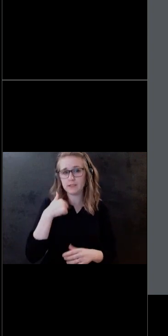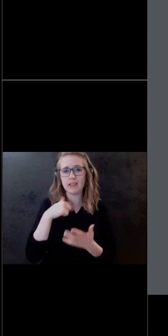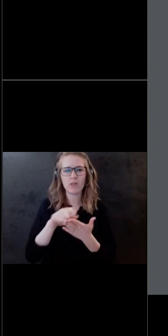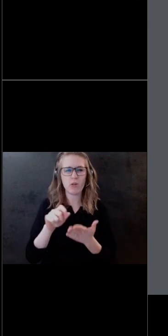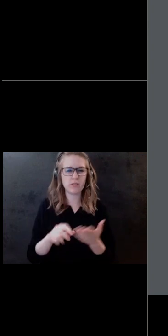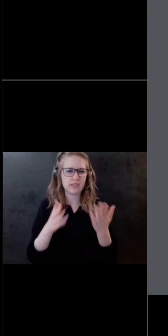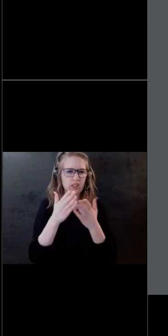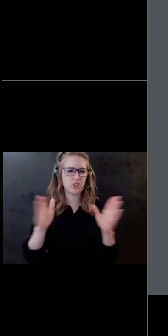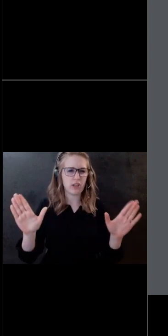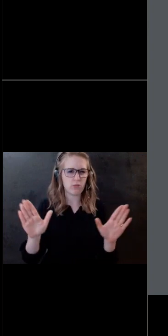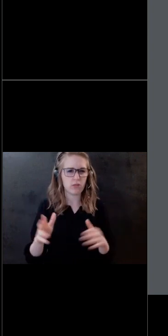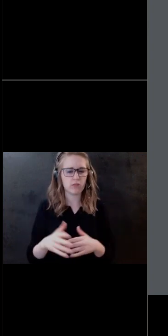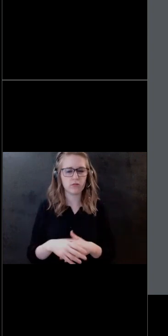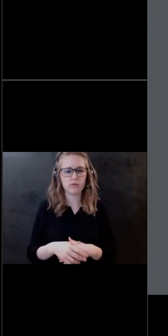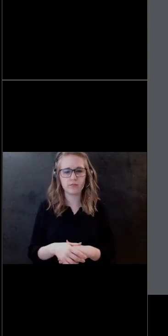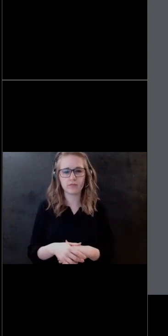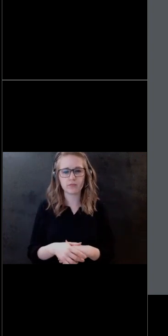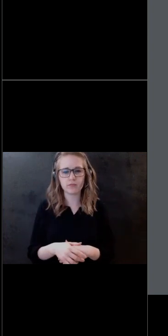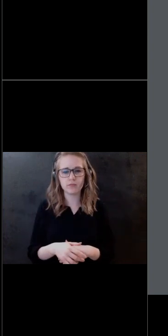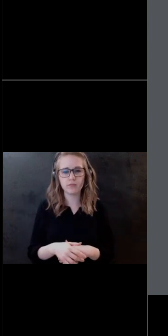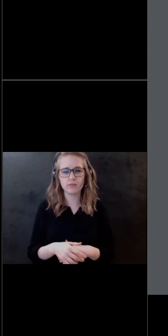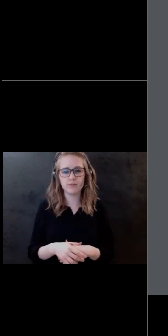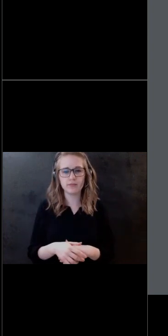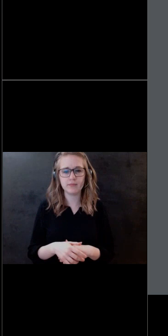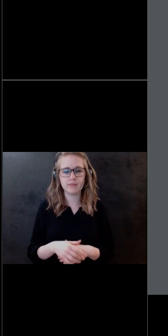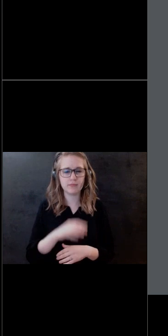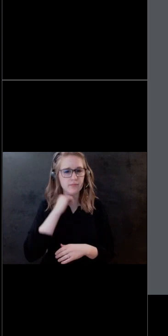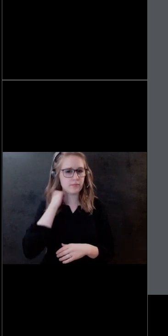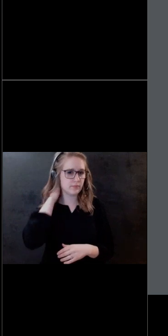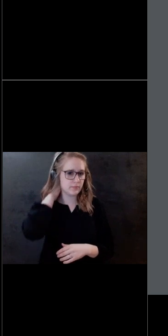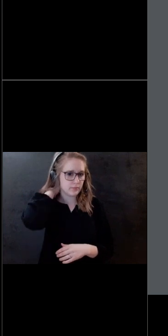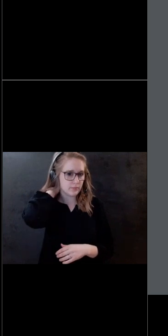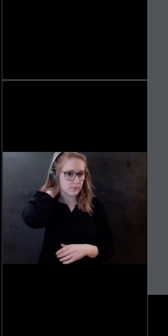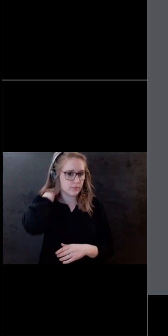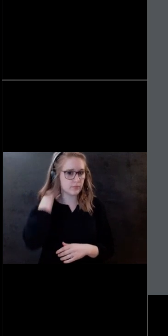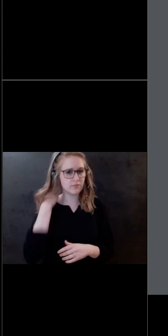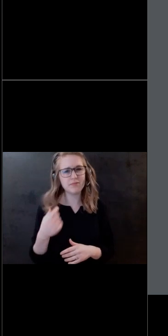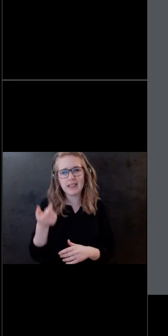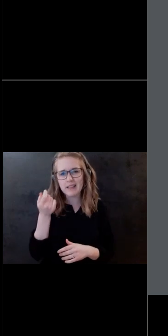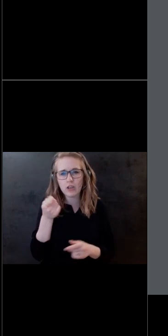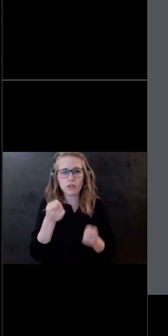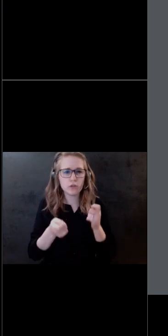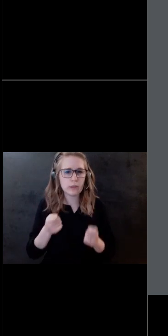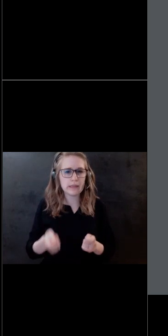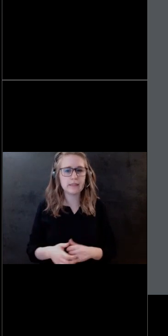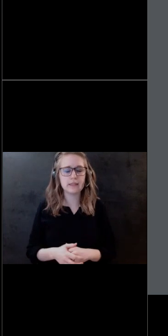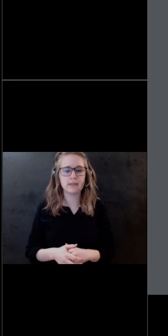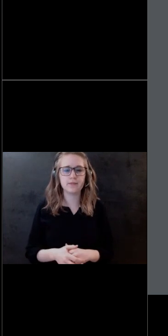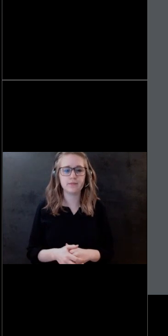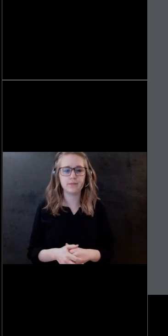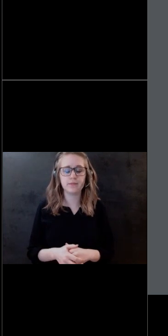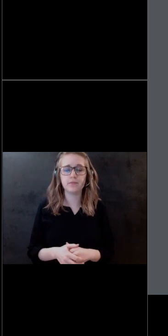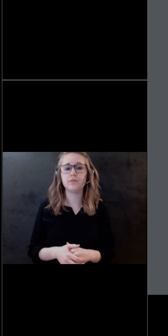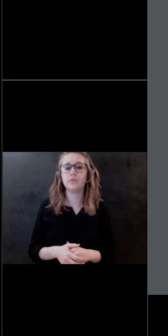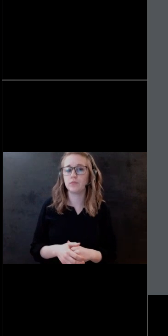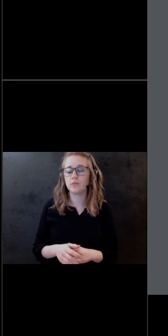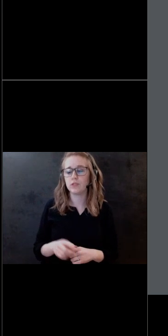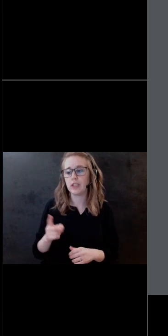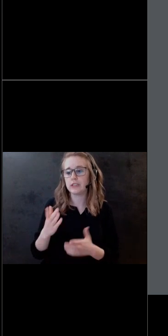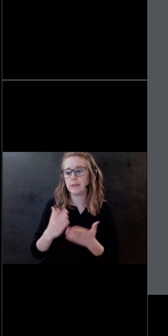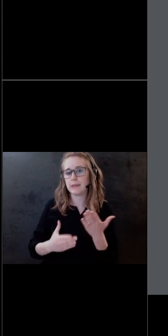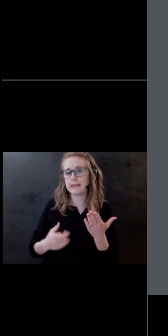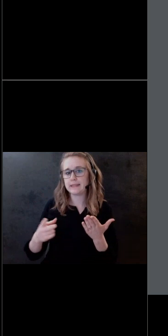sense that it probably could just be very little tweaks. There's a piece that they could